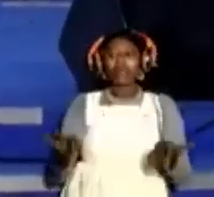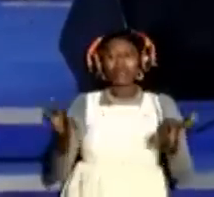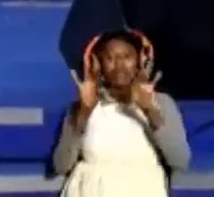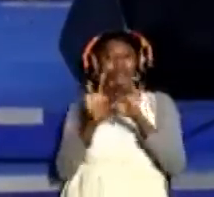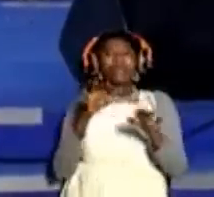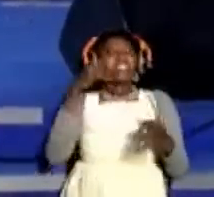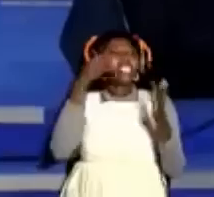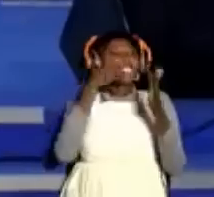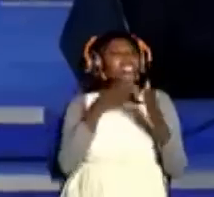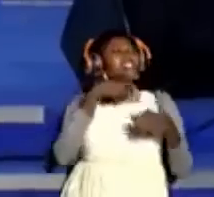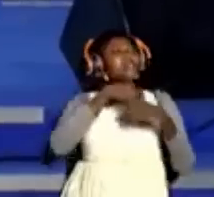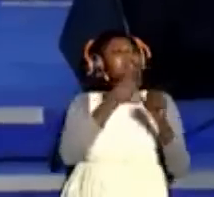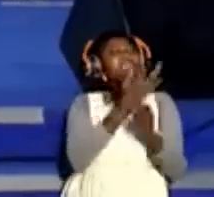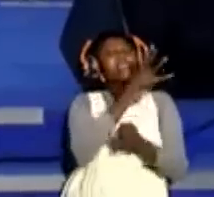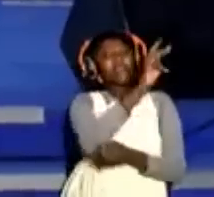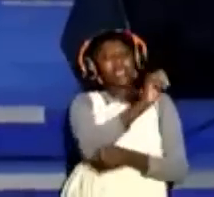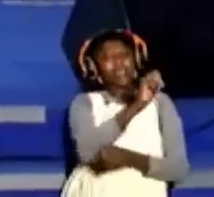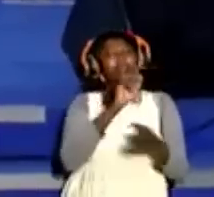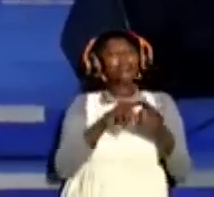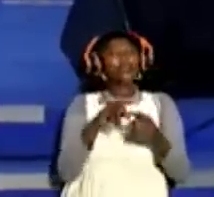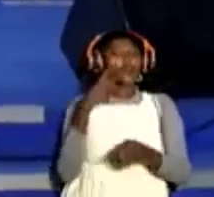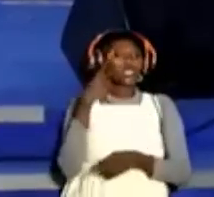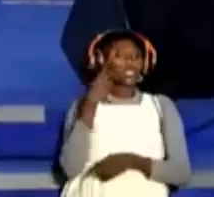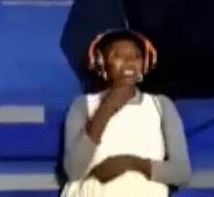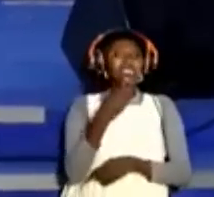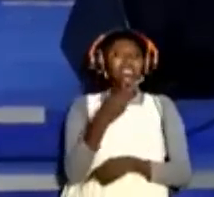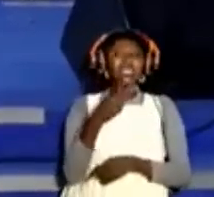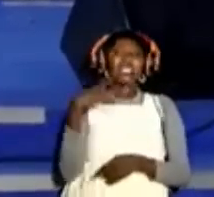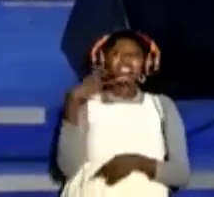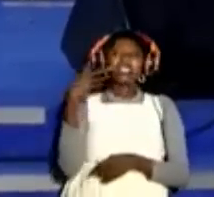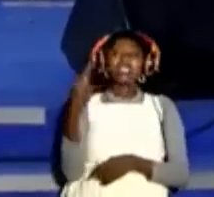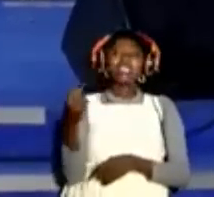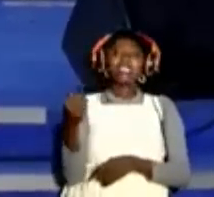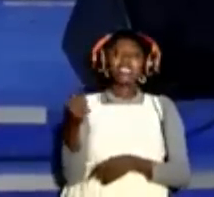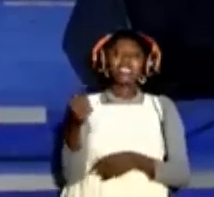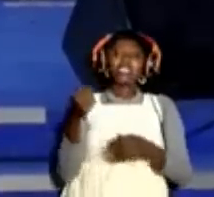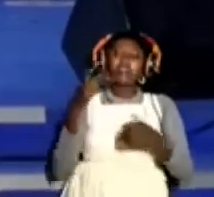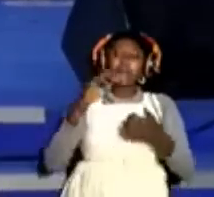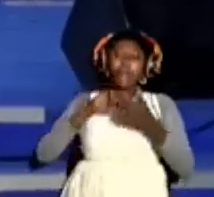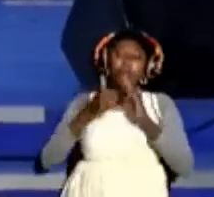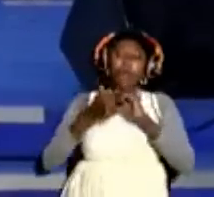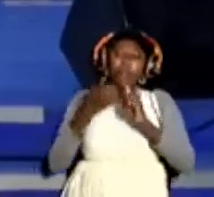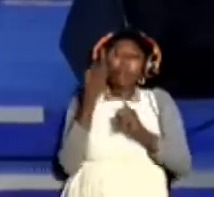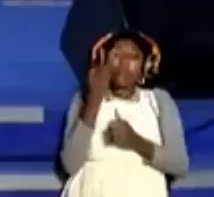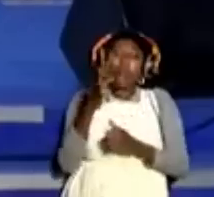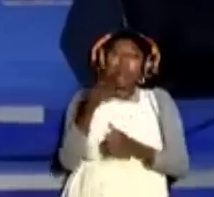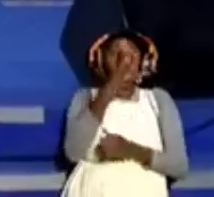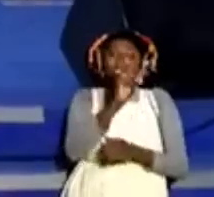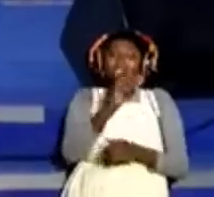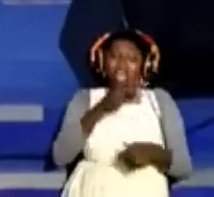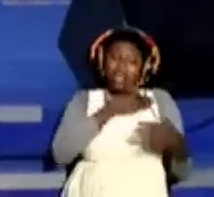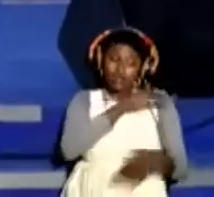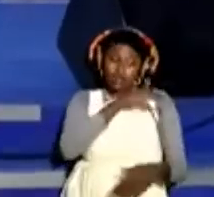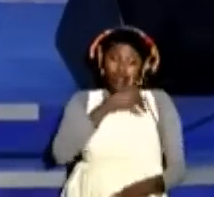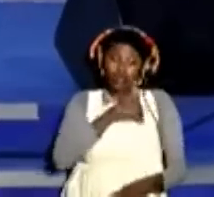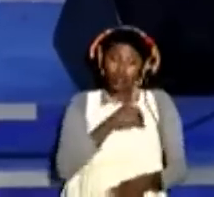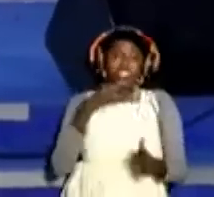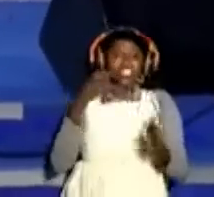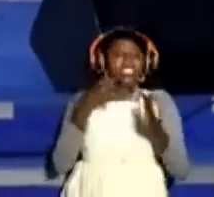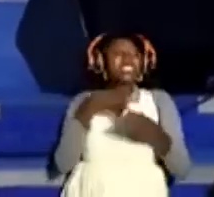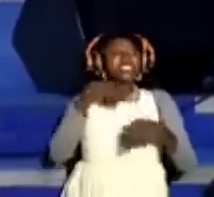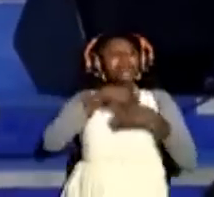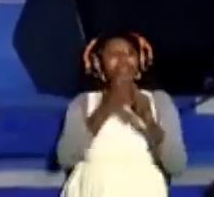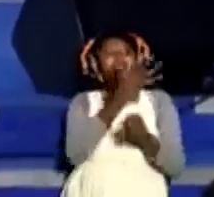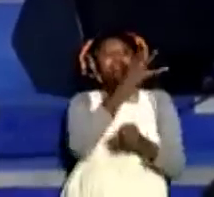them to become complacent about the condition of their souls. It makes them to